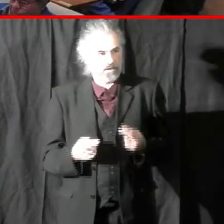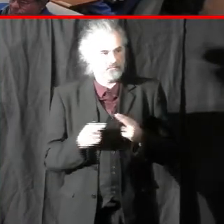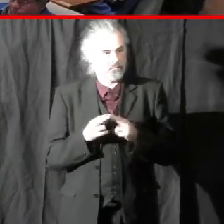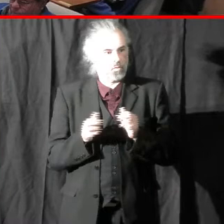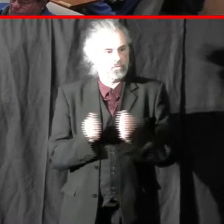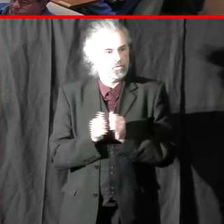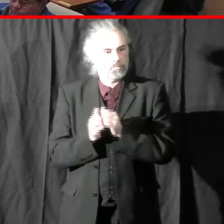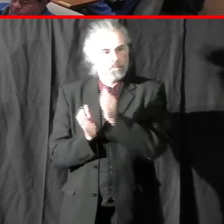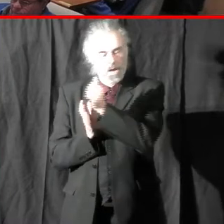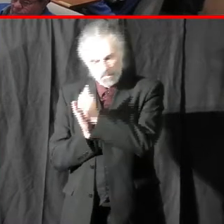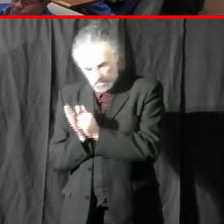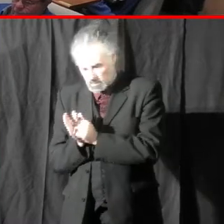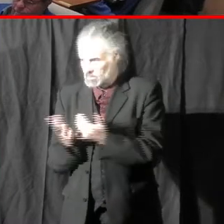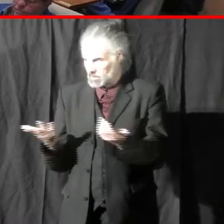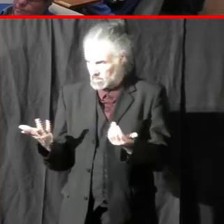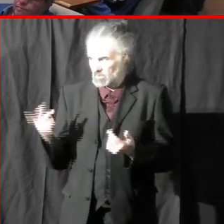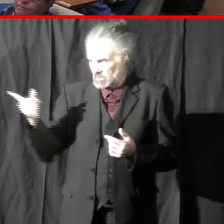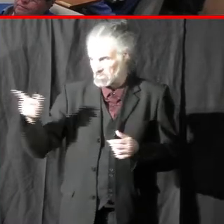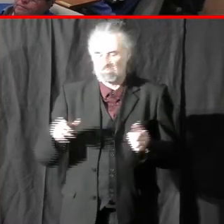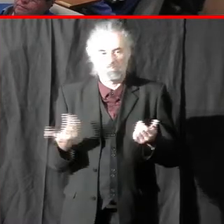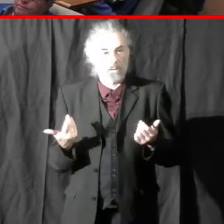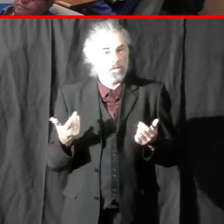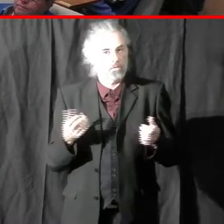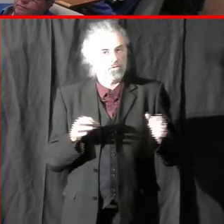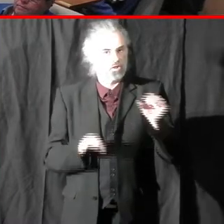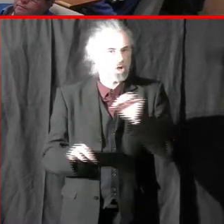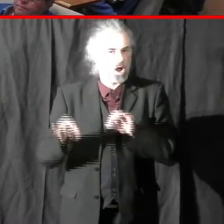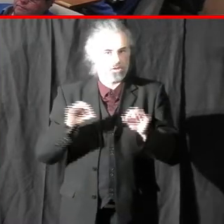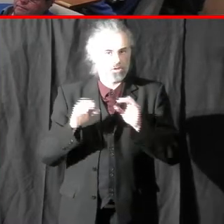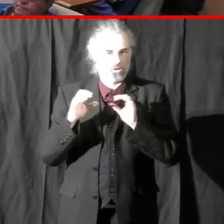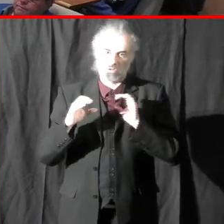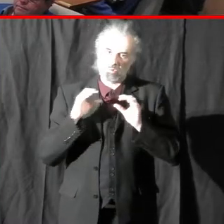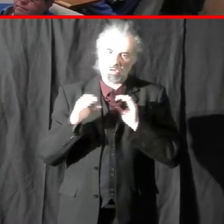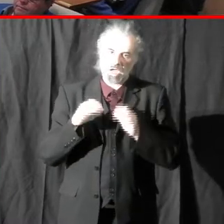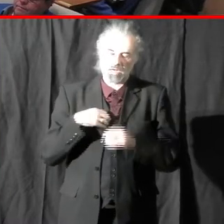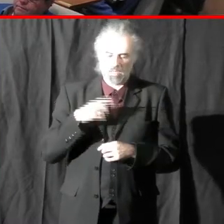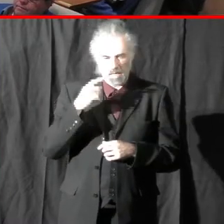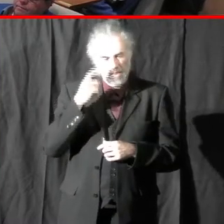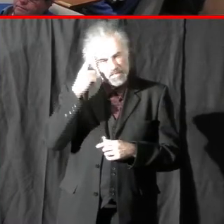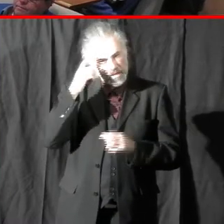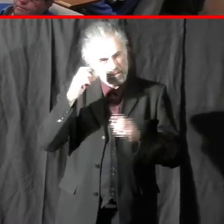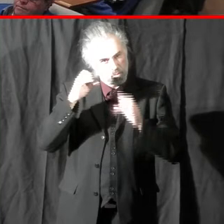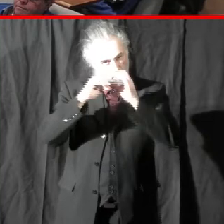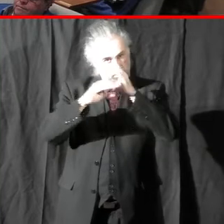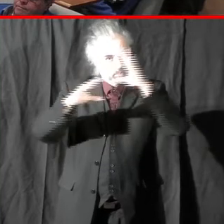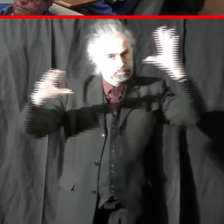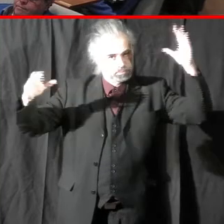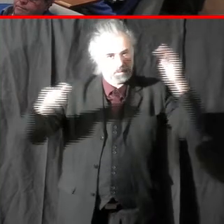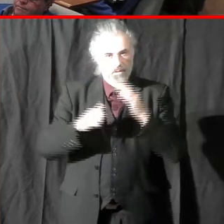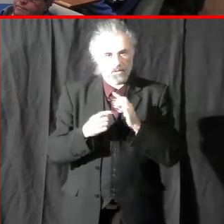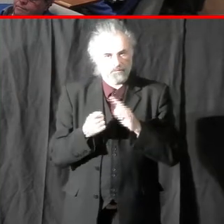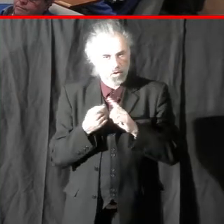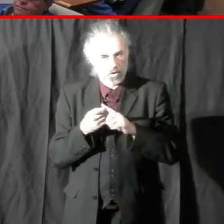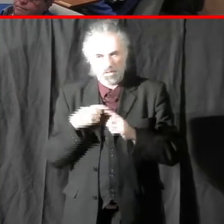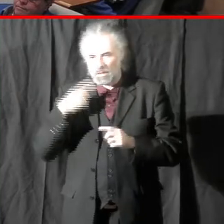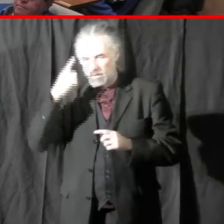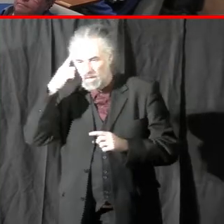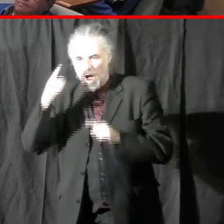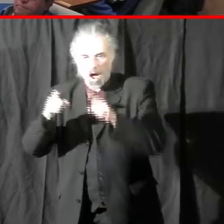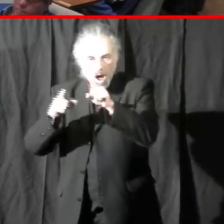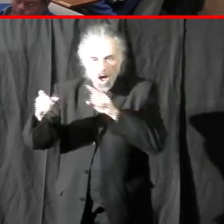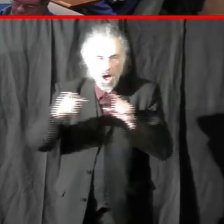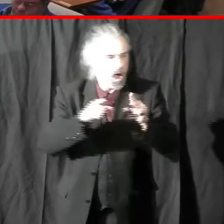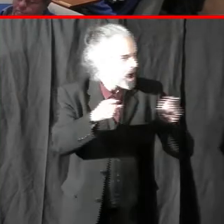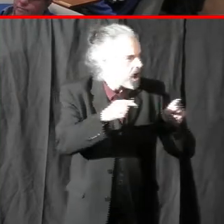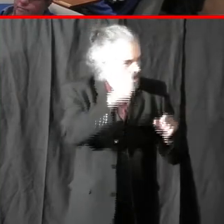science communicator could have looked into the broader picture first. Then she would have found out about the factory and Petersburg or Petersville,